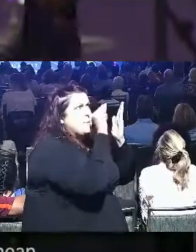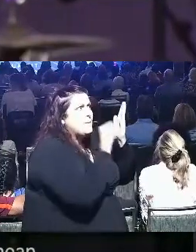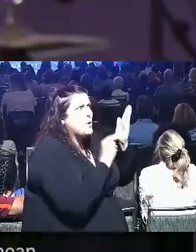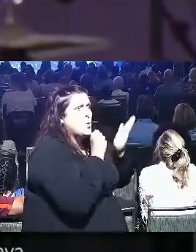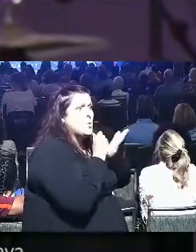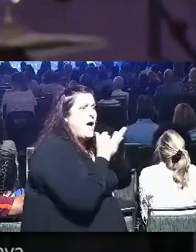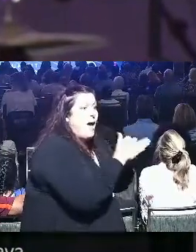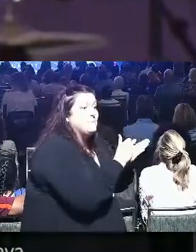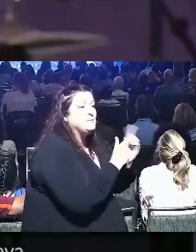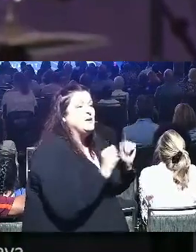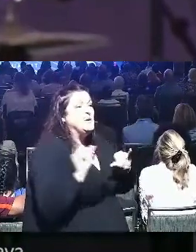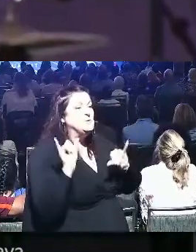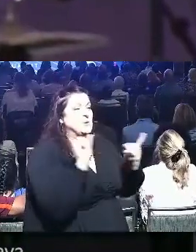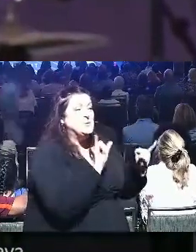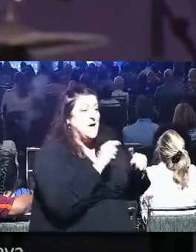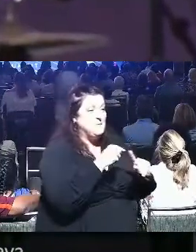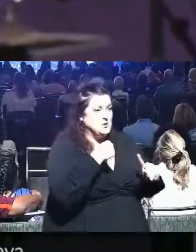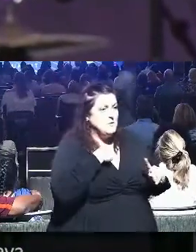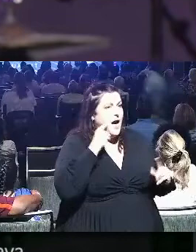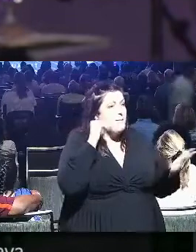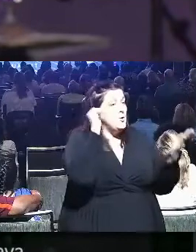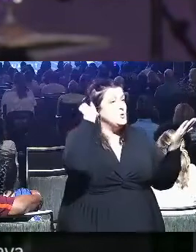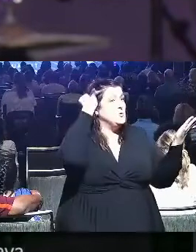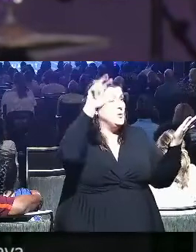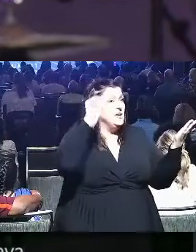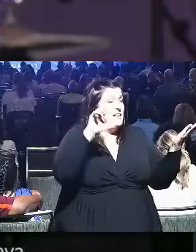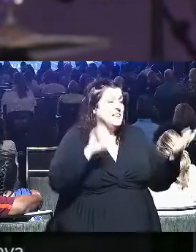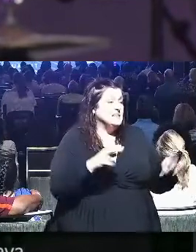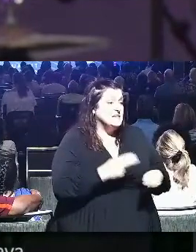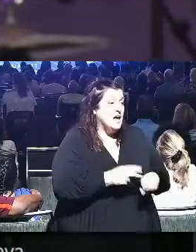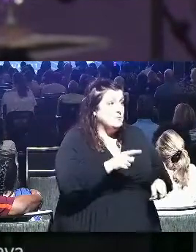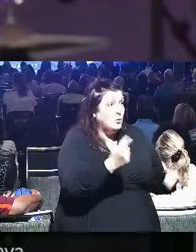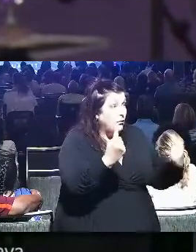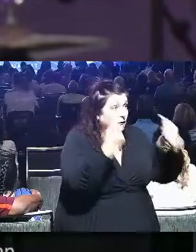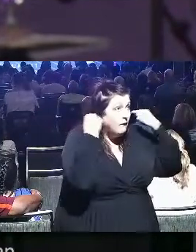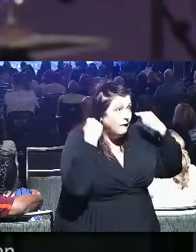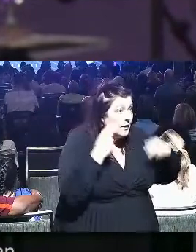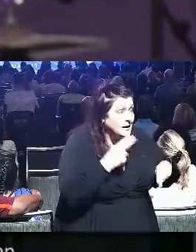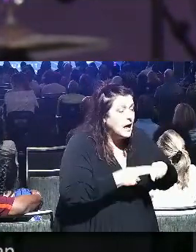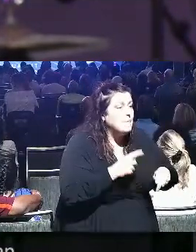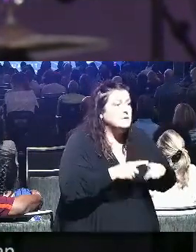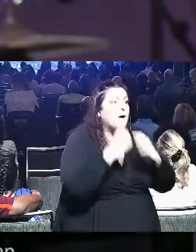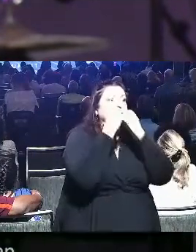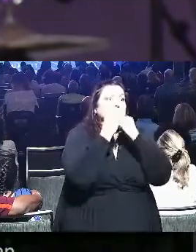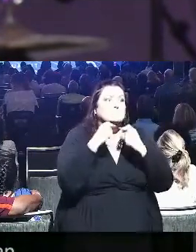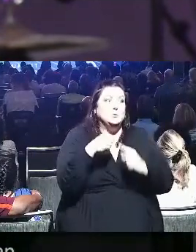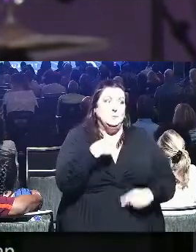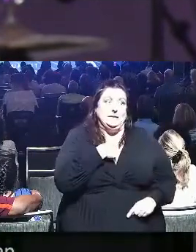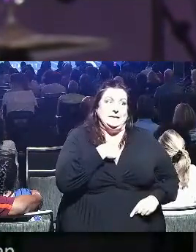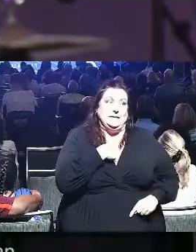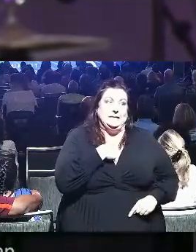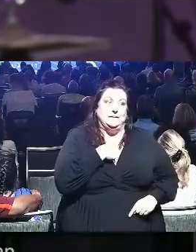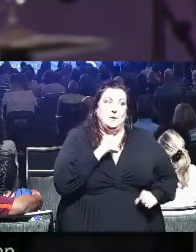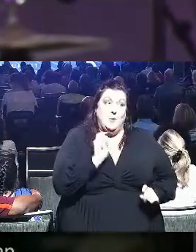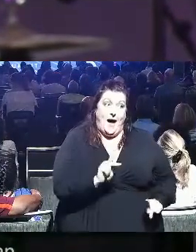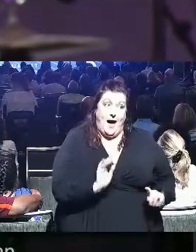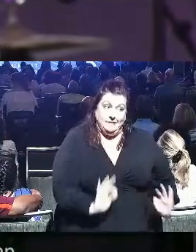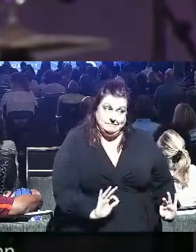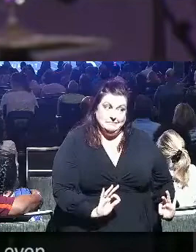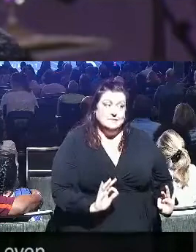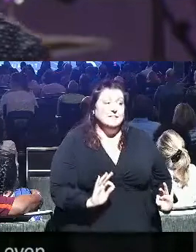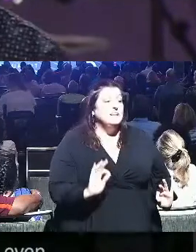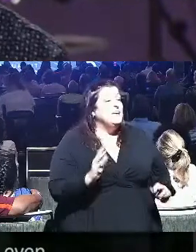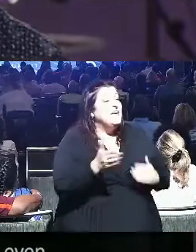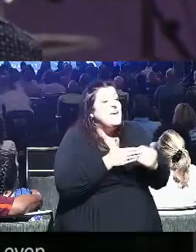list of names I'm about to read, they may not mean anything to you, but they mean so much to me, including just even the Performing